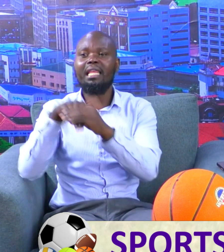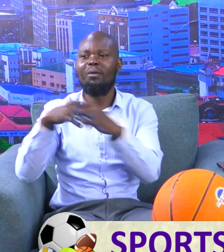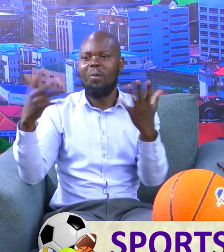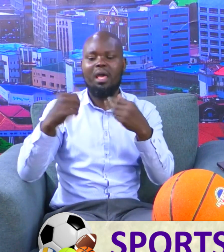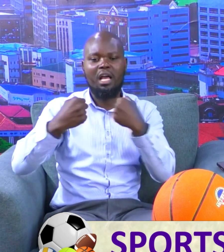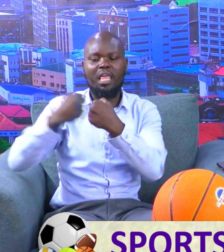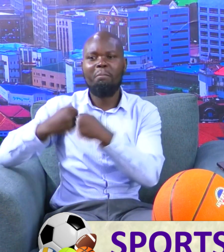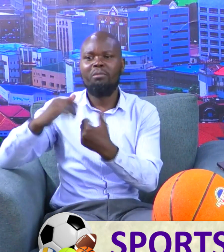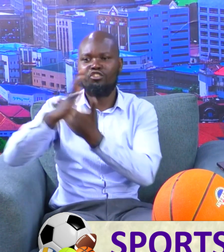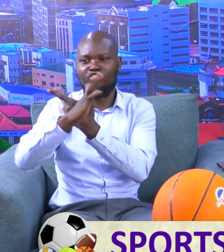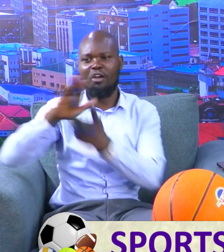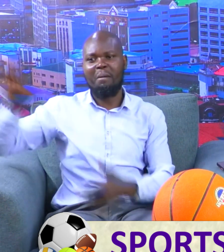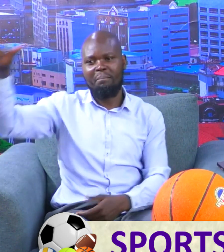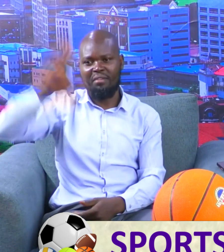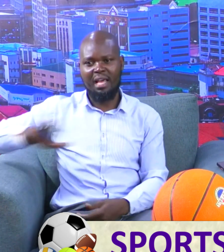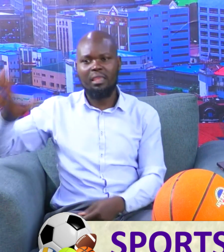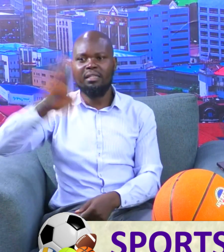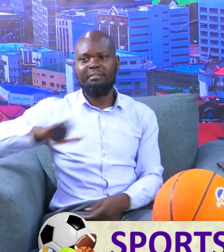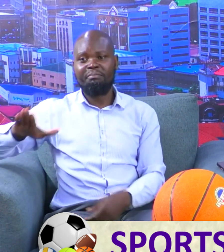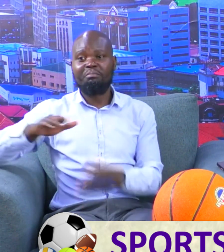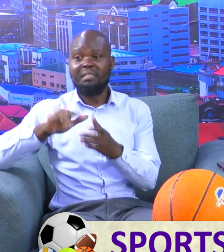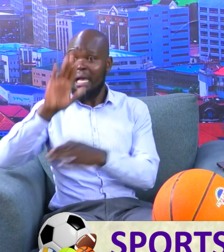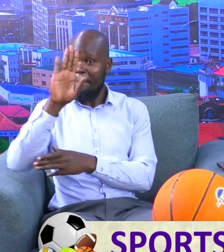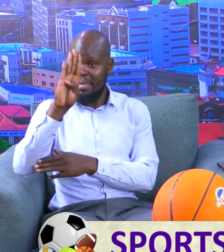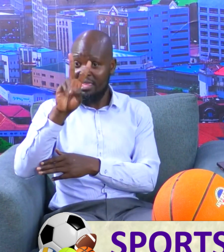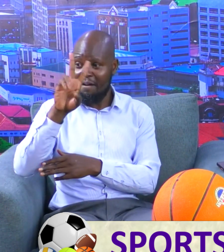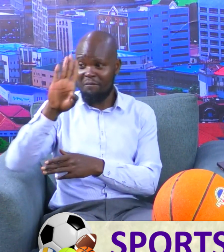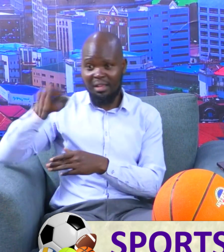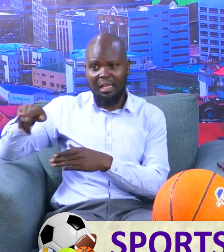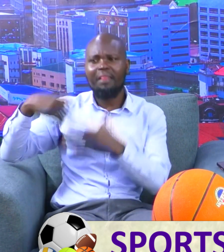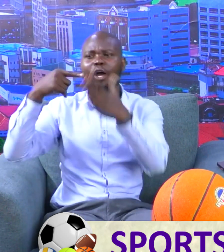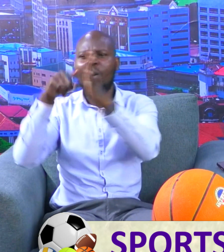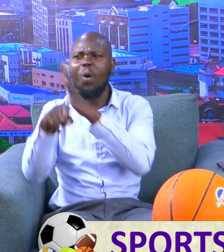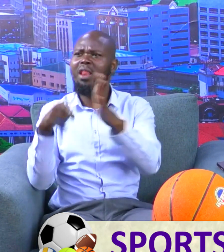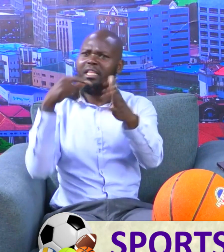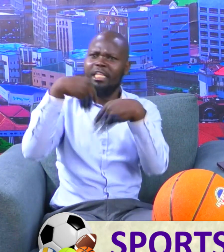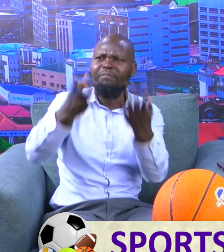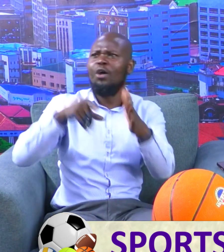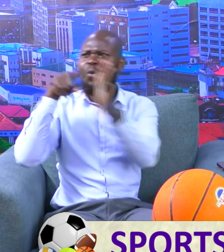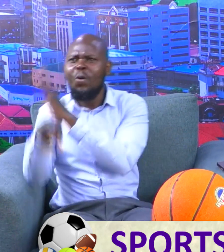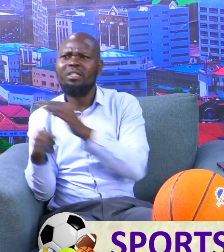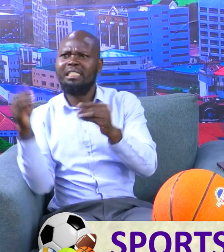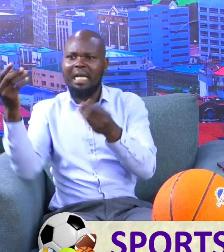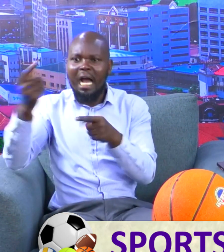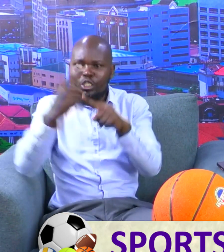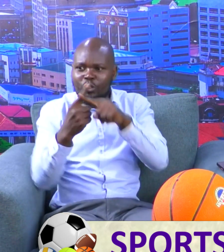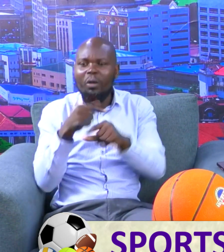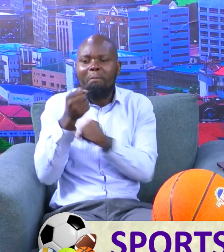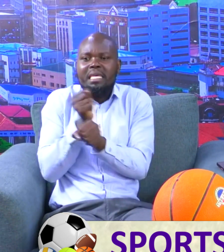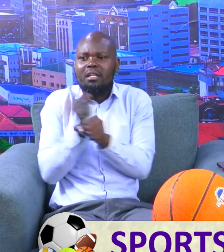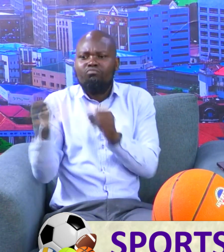the history. For now, because we've heard that he's the youngest player who have won that. Yes. So